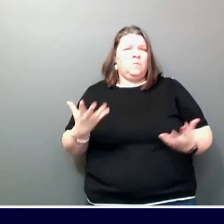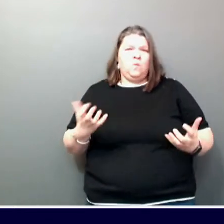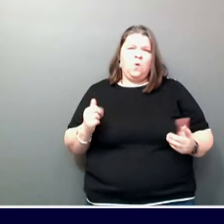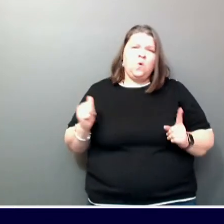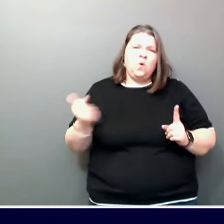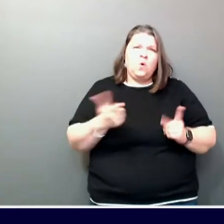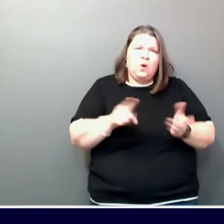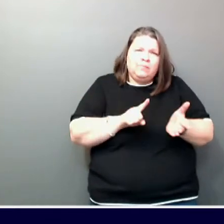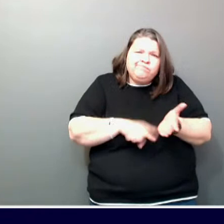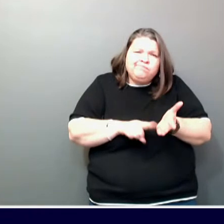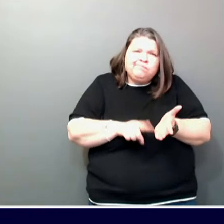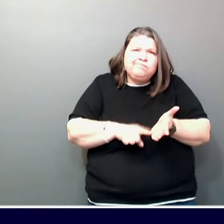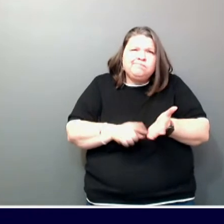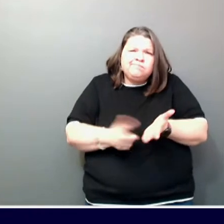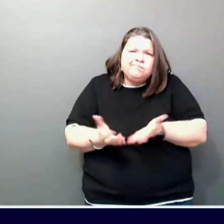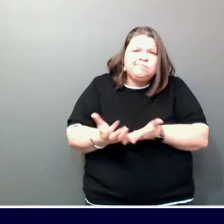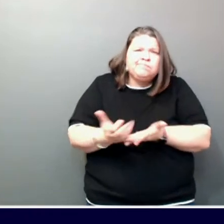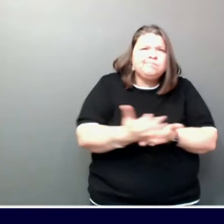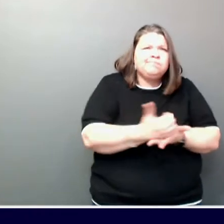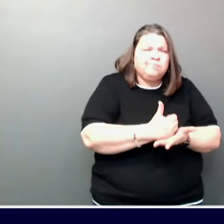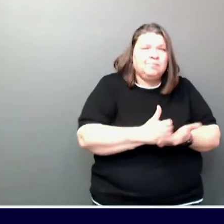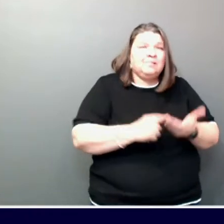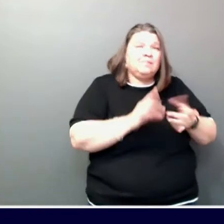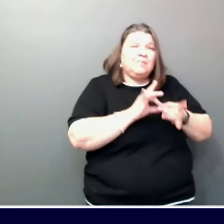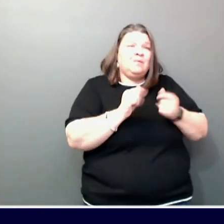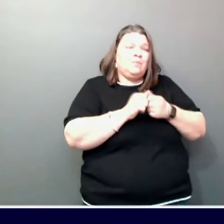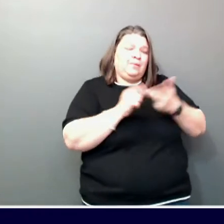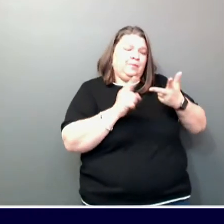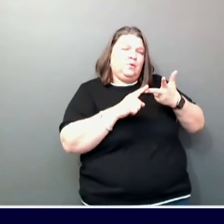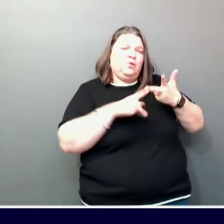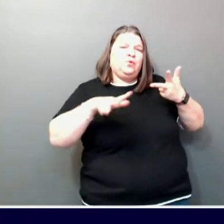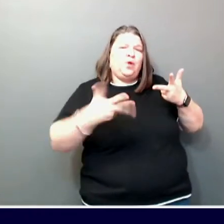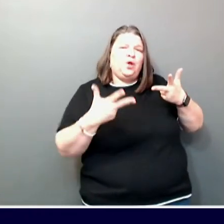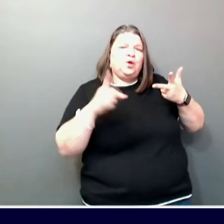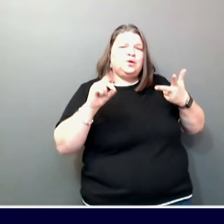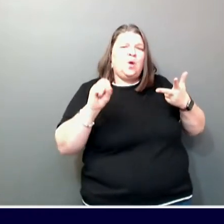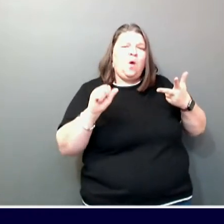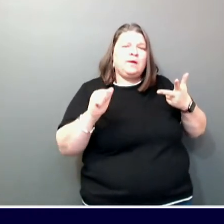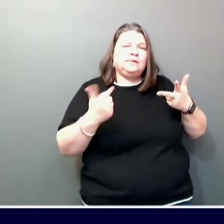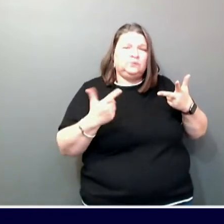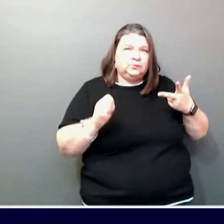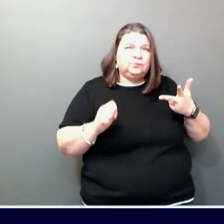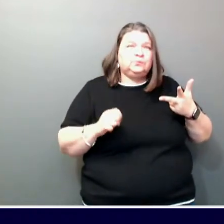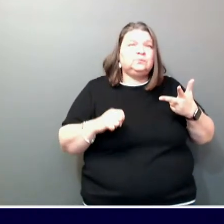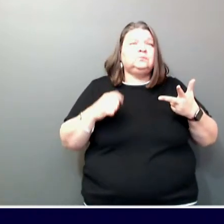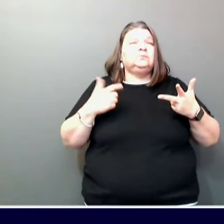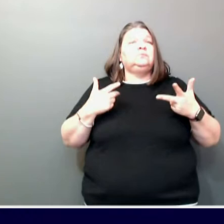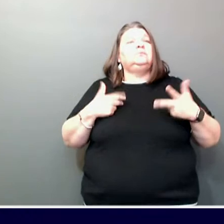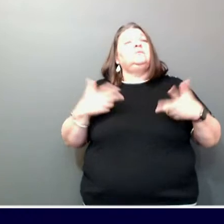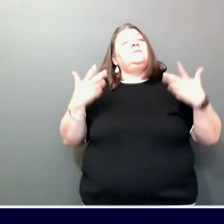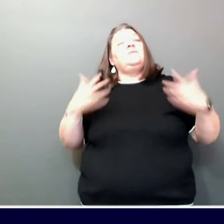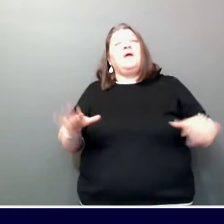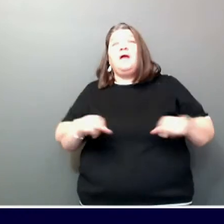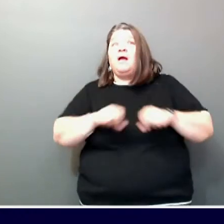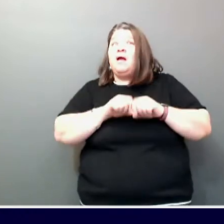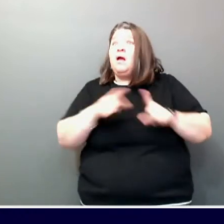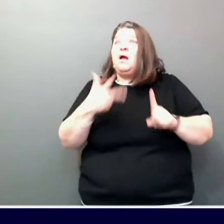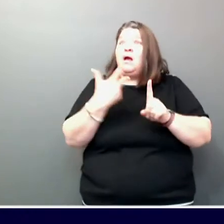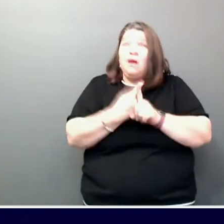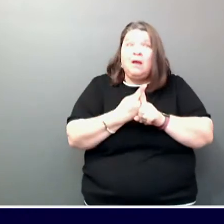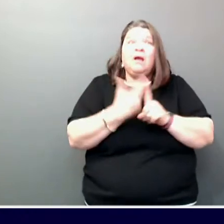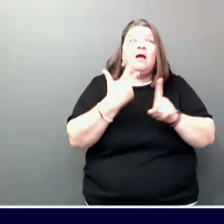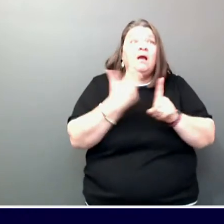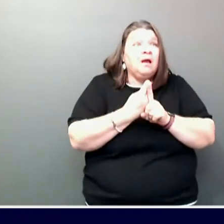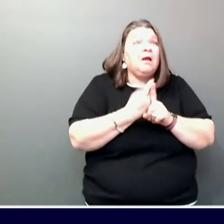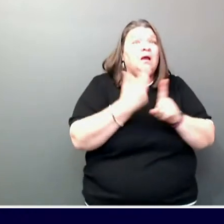dose, rather than going out with 2 doses now and then waiting to see what the third dose may bring. They decided that the best